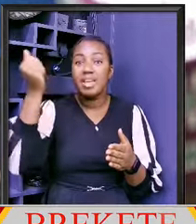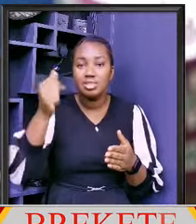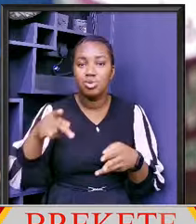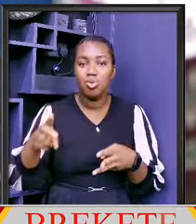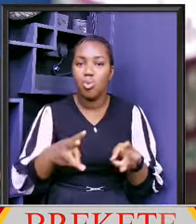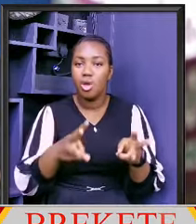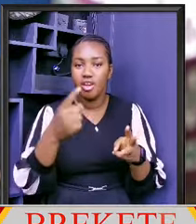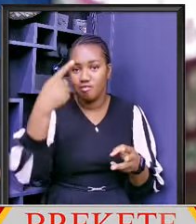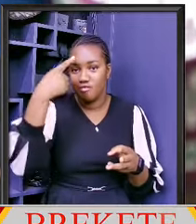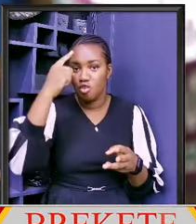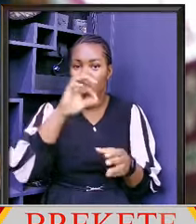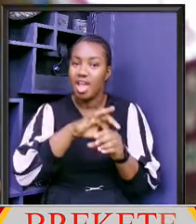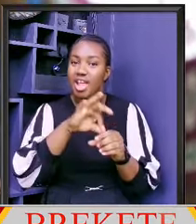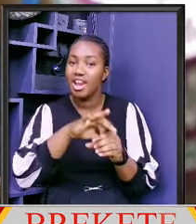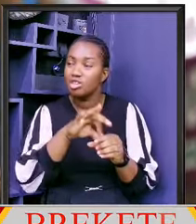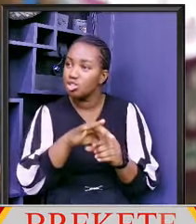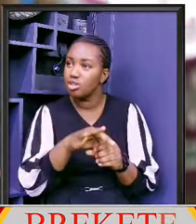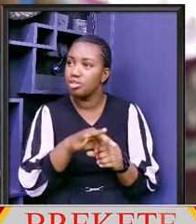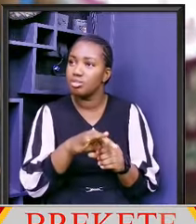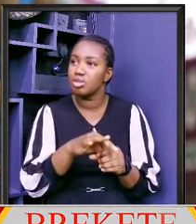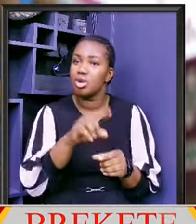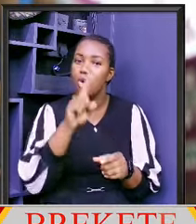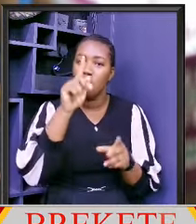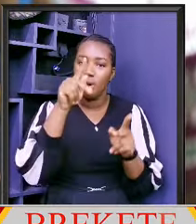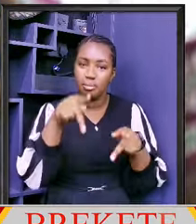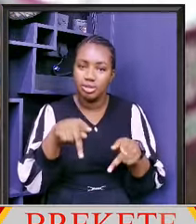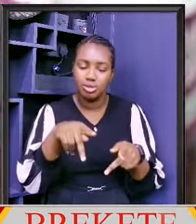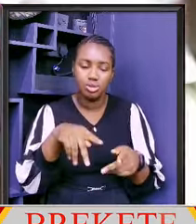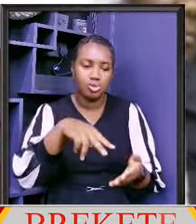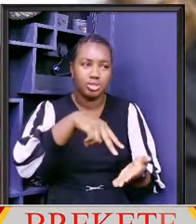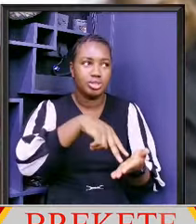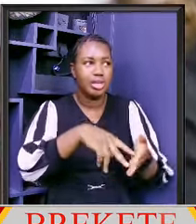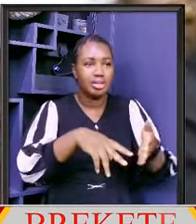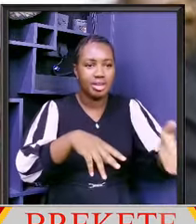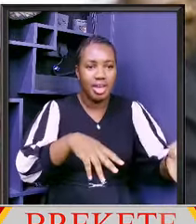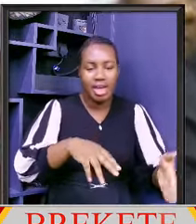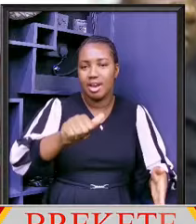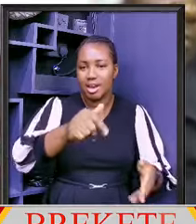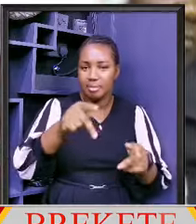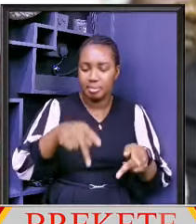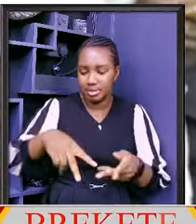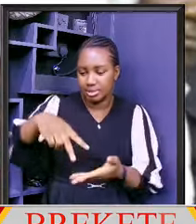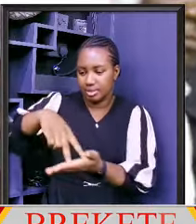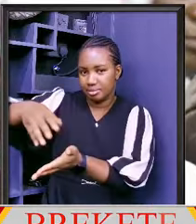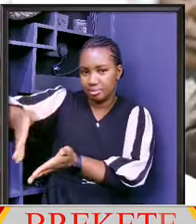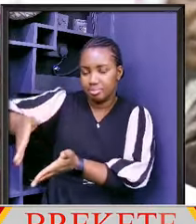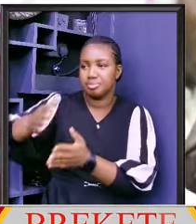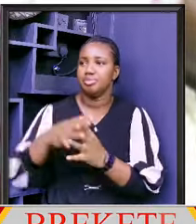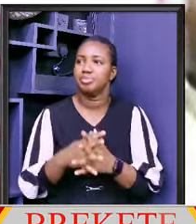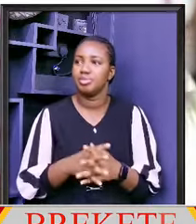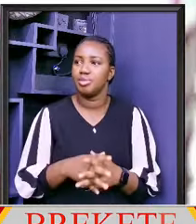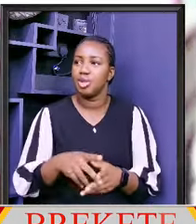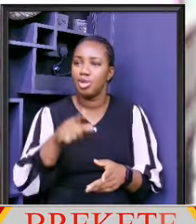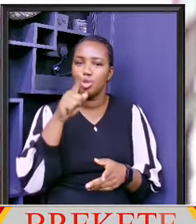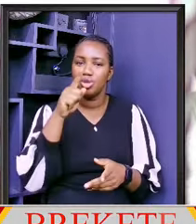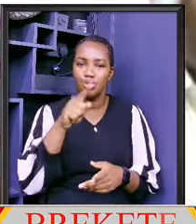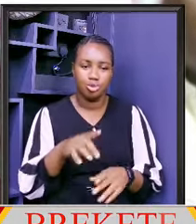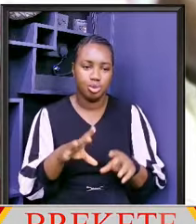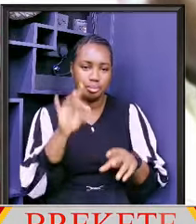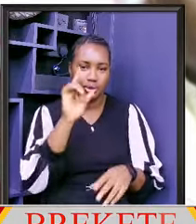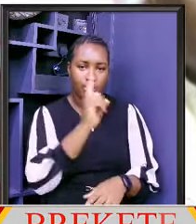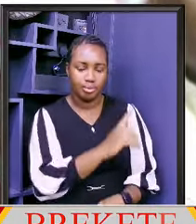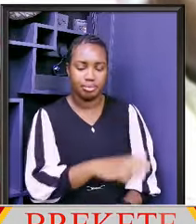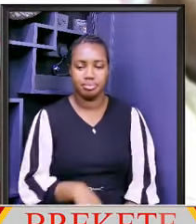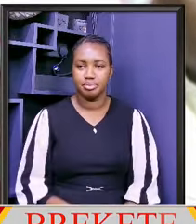no? Uh-huh. And think one person go day here. One person go day here. You choose one.